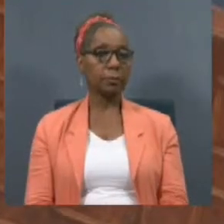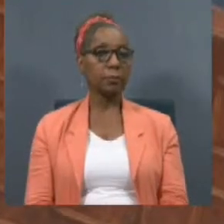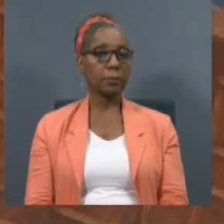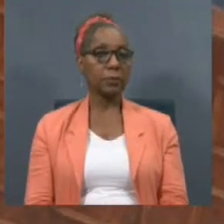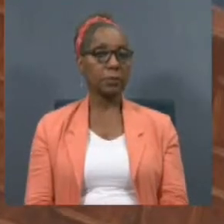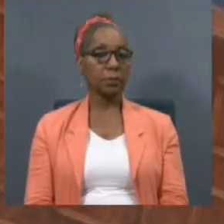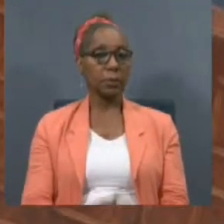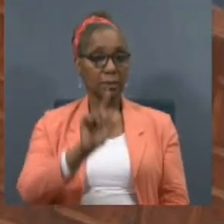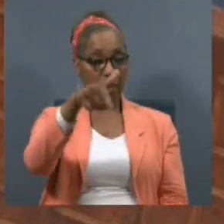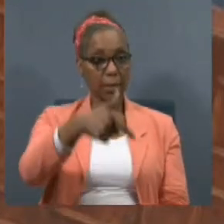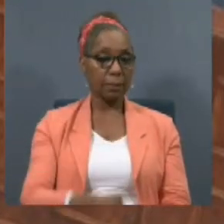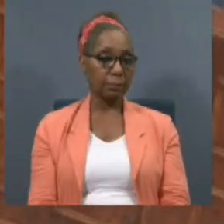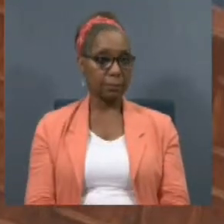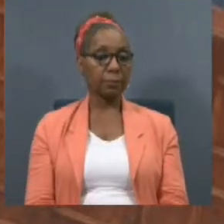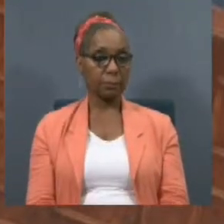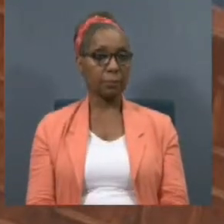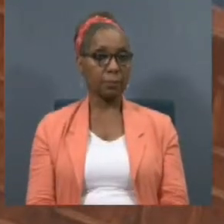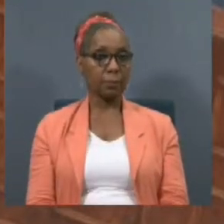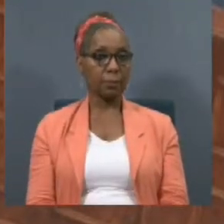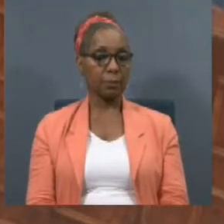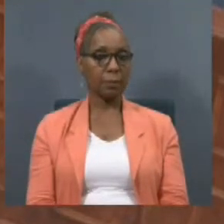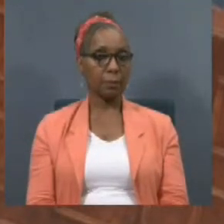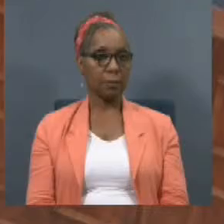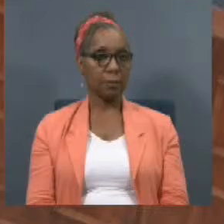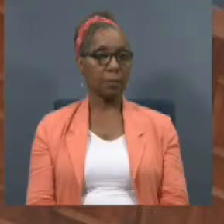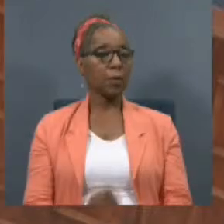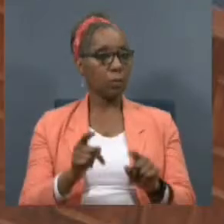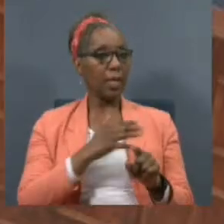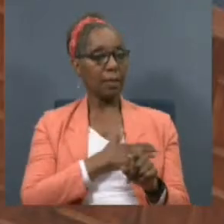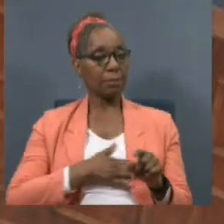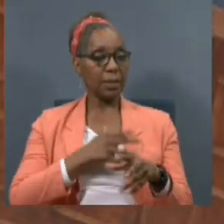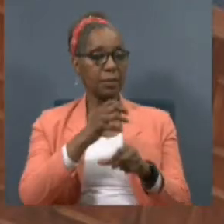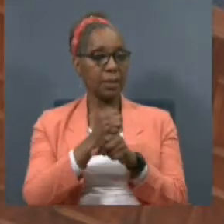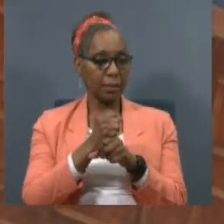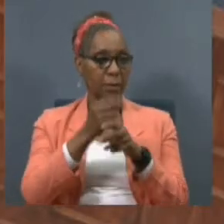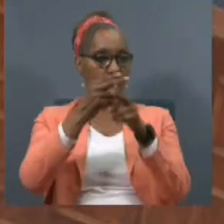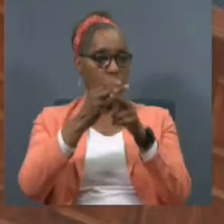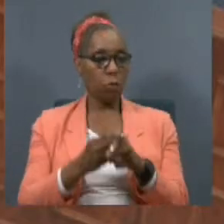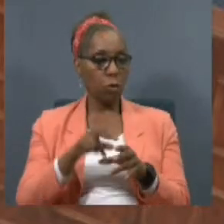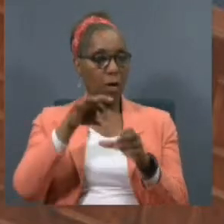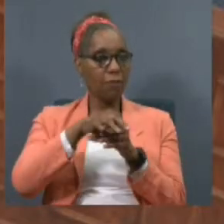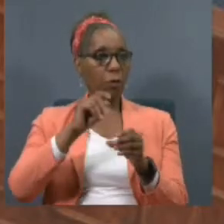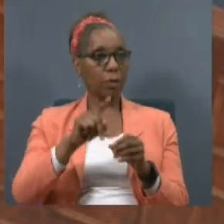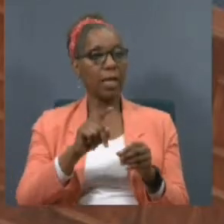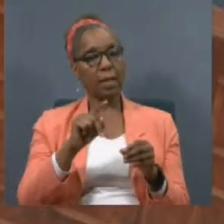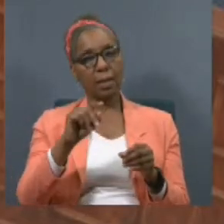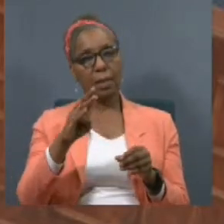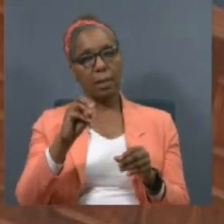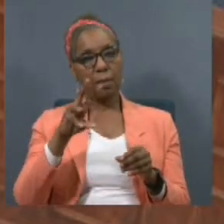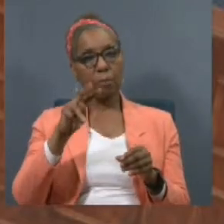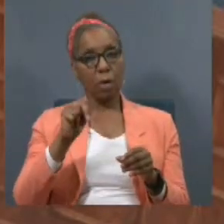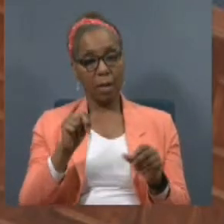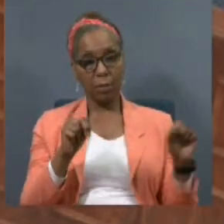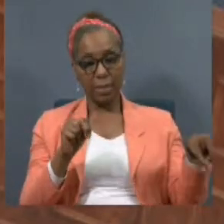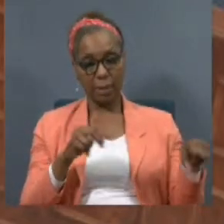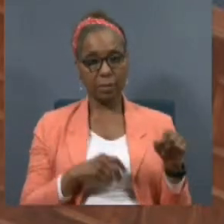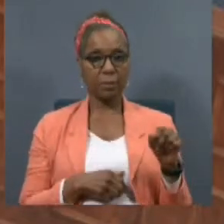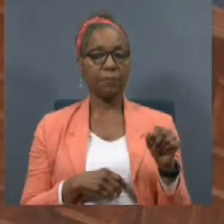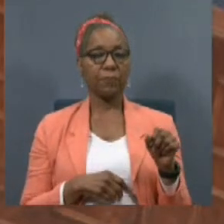A second. All right. Can I please get a roll call vote, please? Yes, sir. Commissioner Brown,